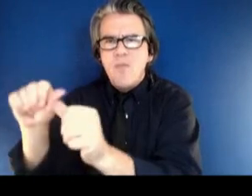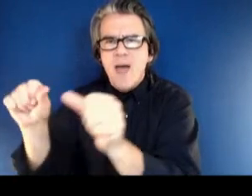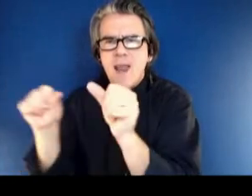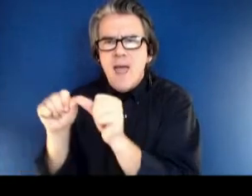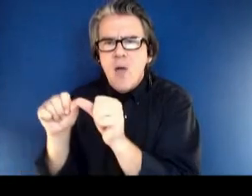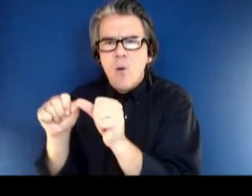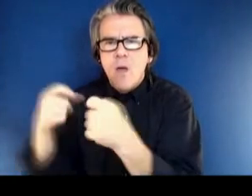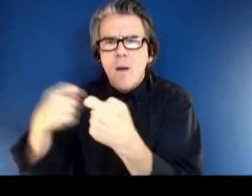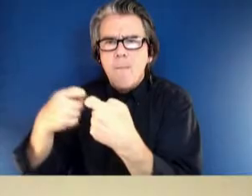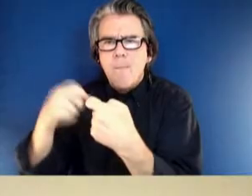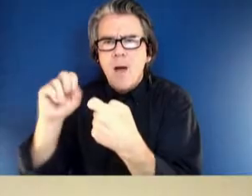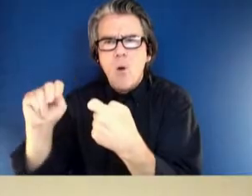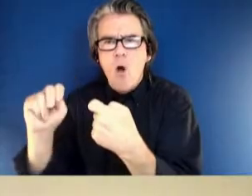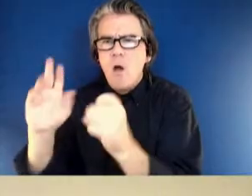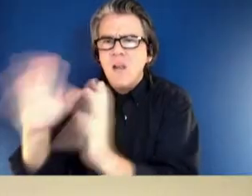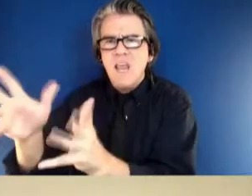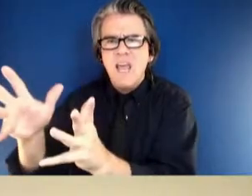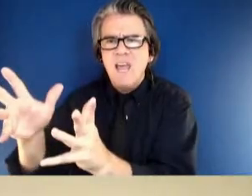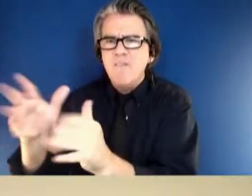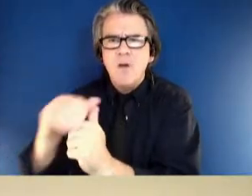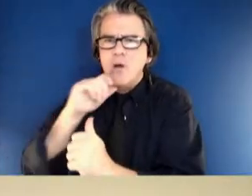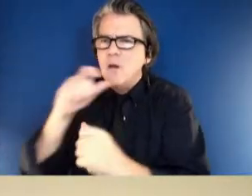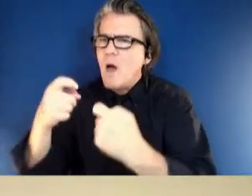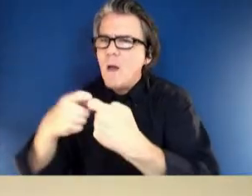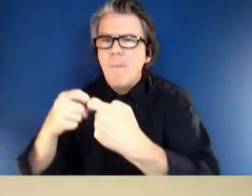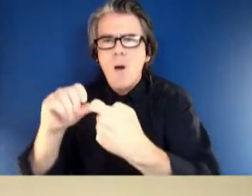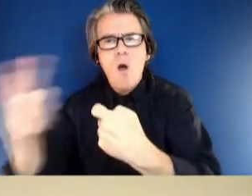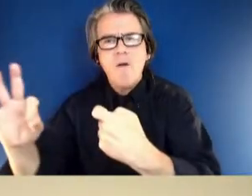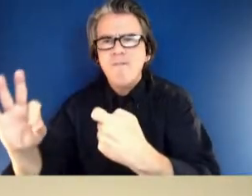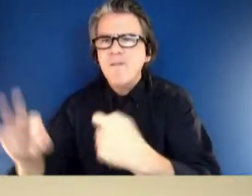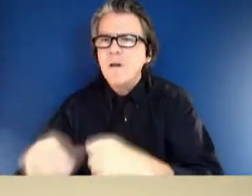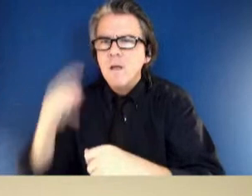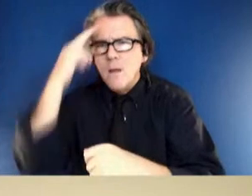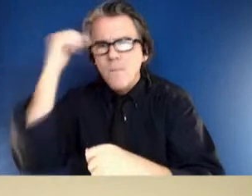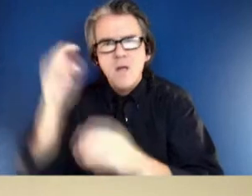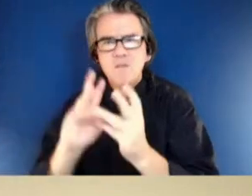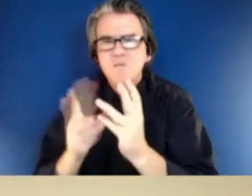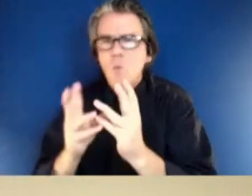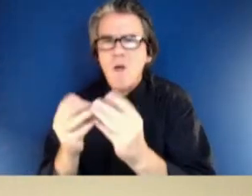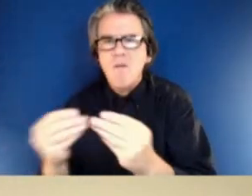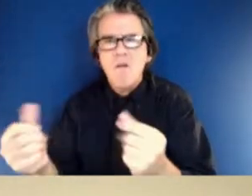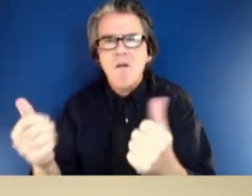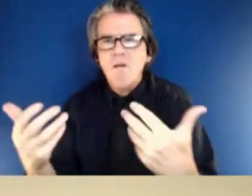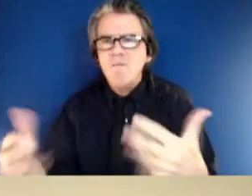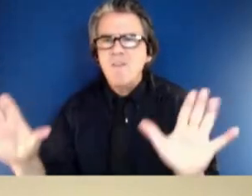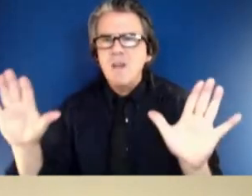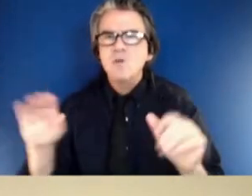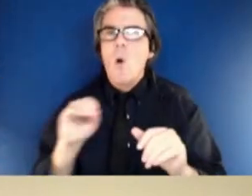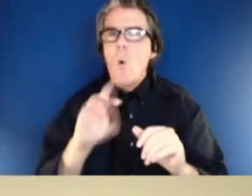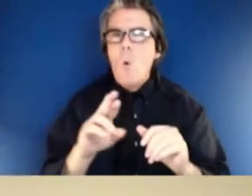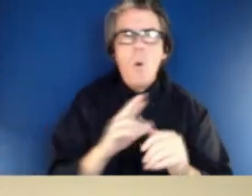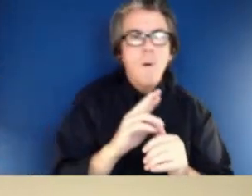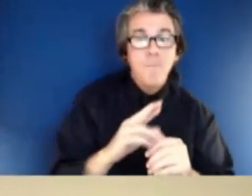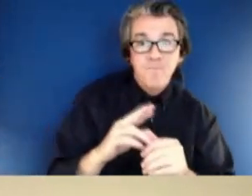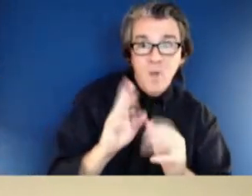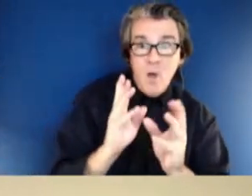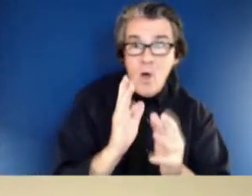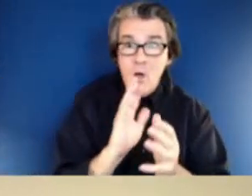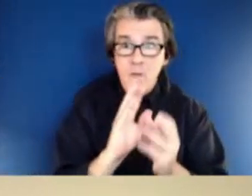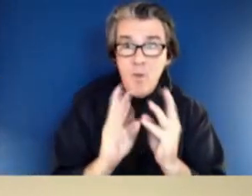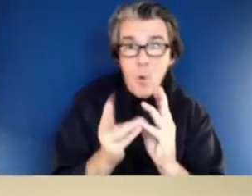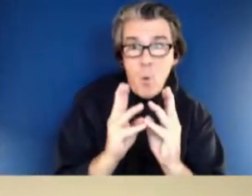in place, tomorrow morning early, we'll be locking in that final scope, and then we'll be executing our